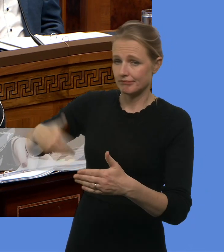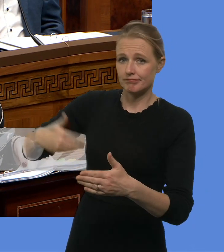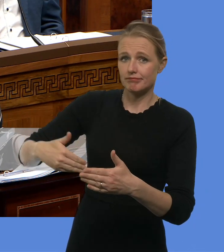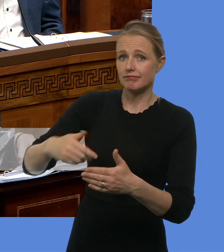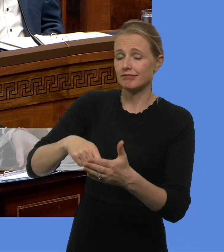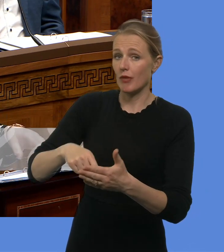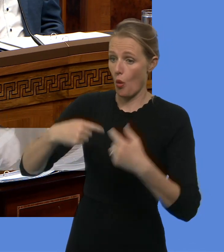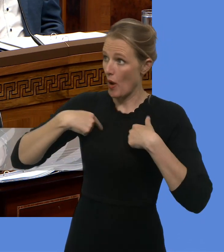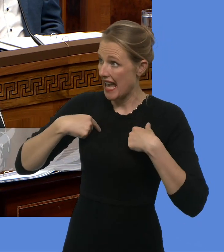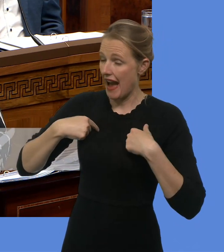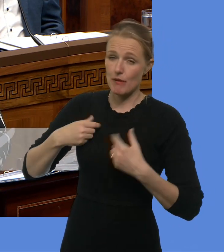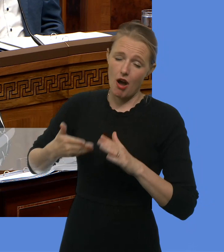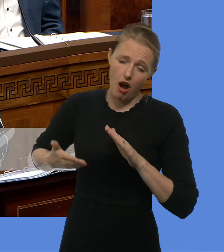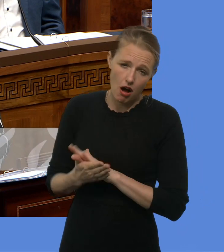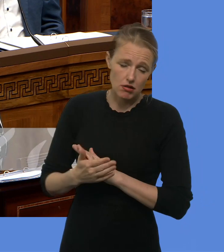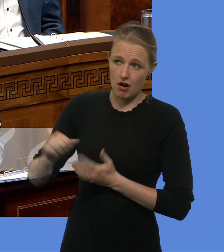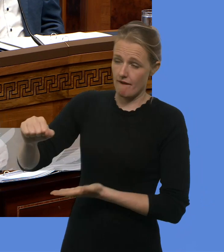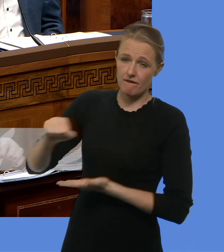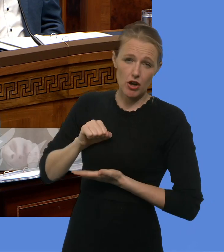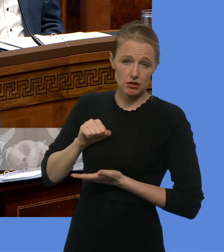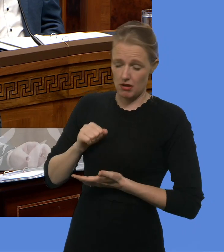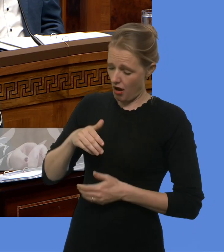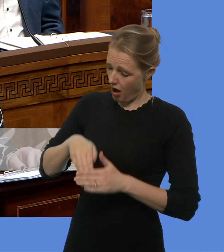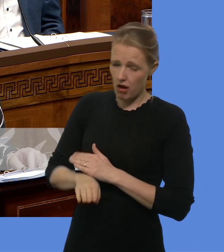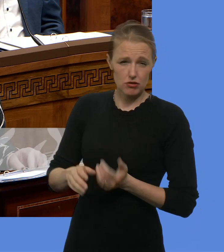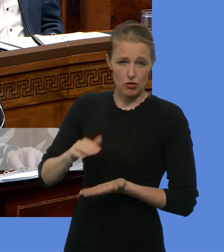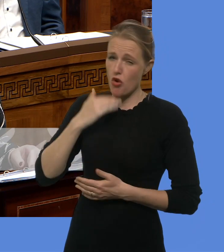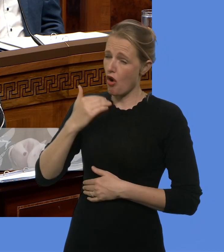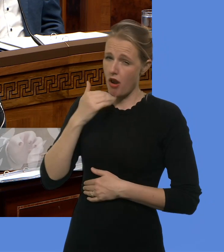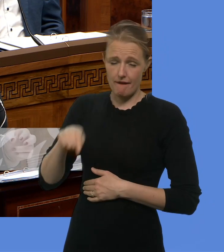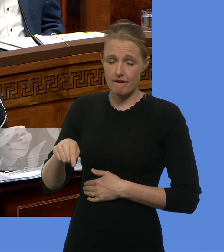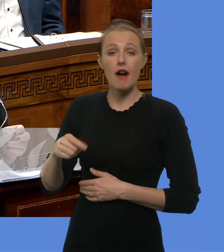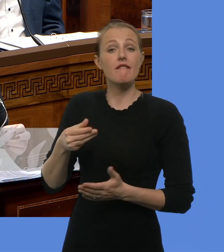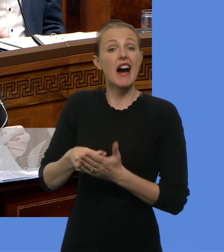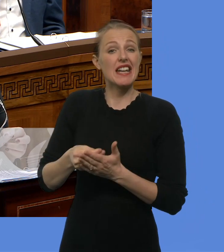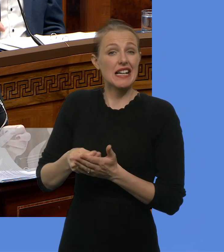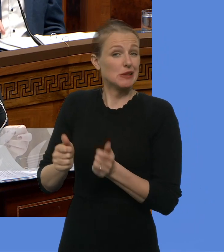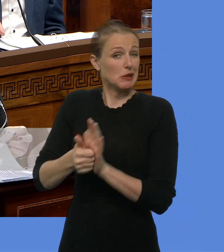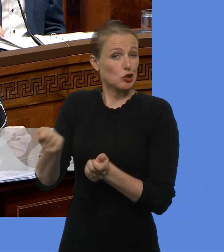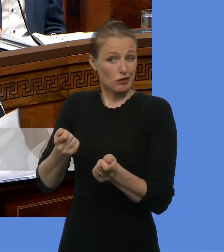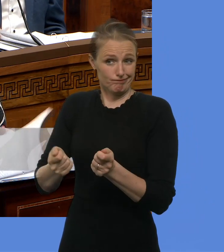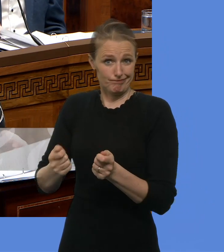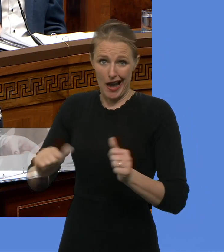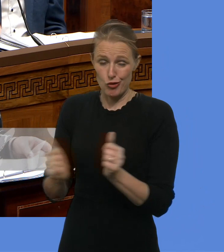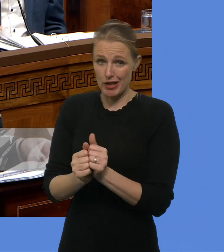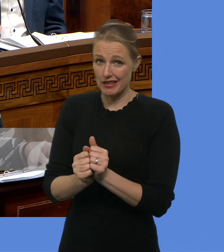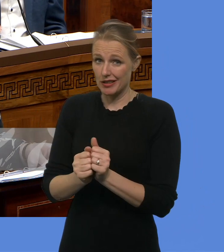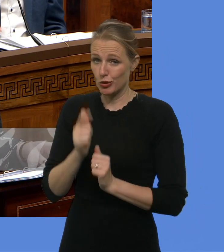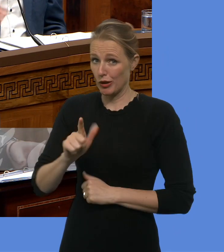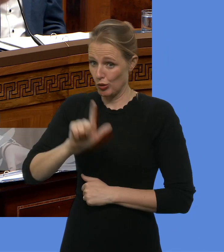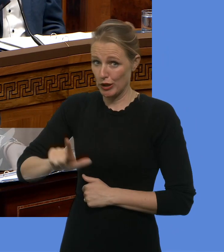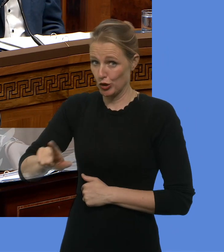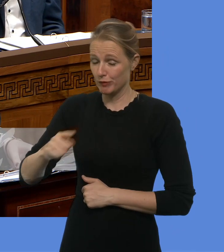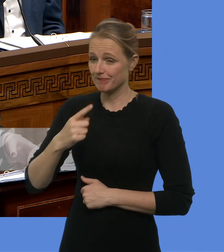and objective need. The previous Finance Minister recognised this in October 2022 and specifically referenced the pressure on the legal aid